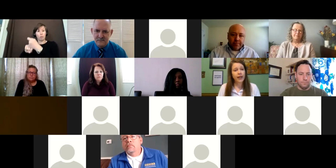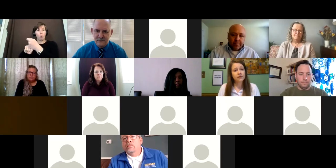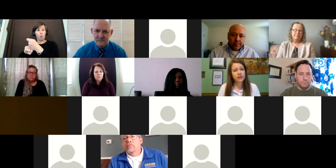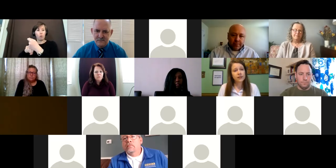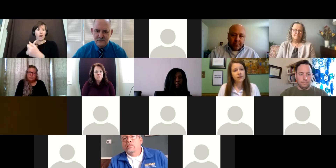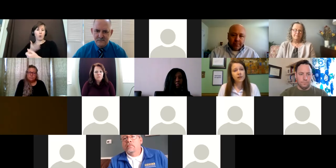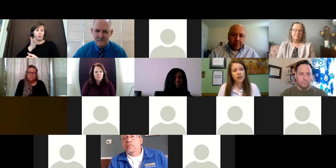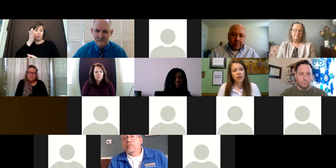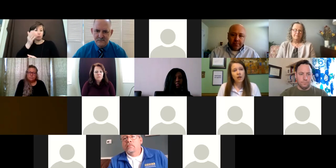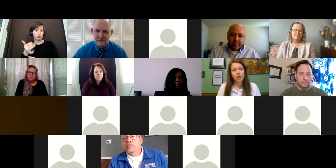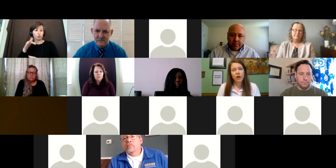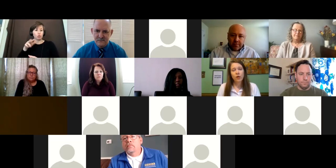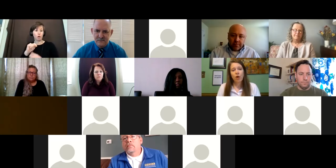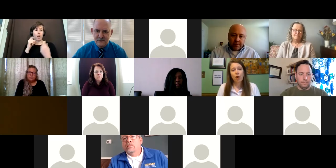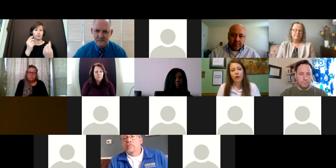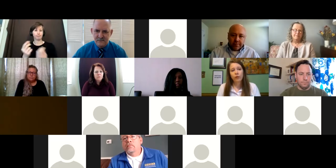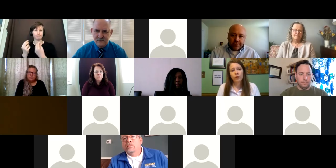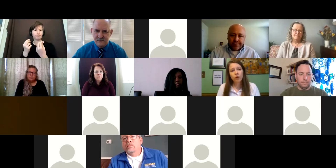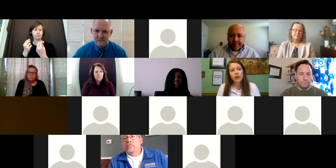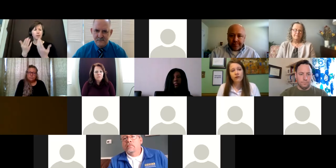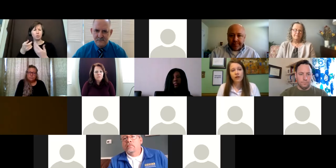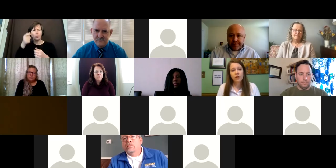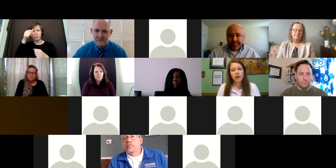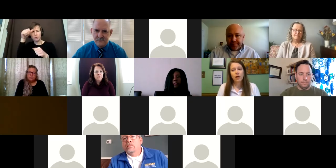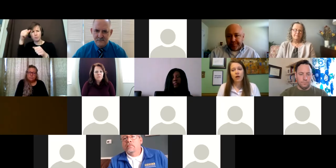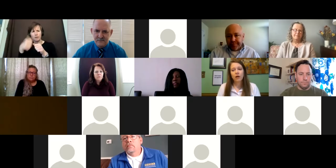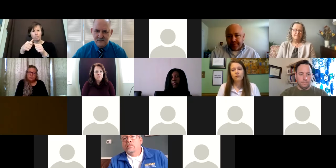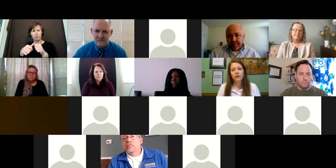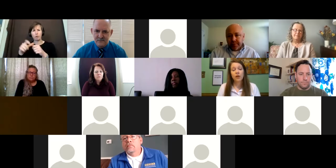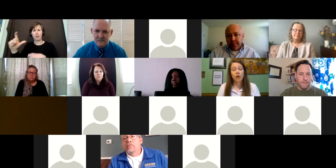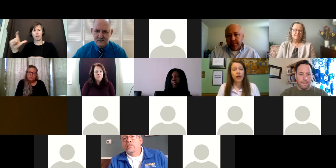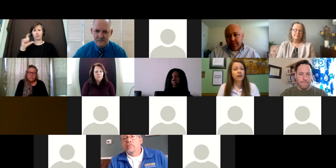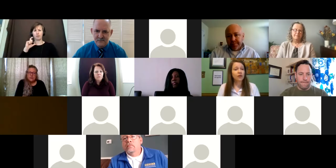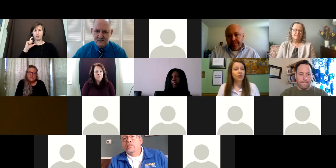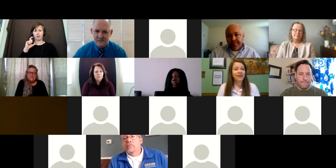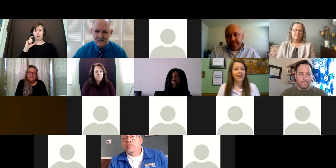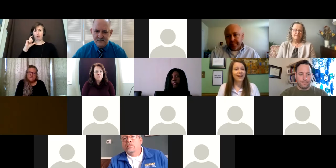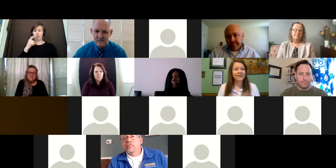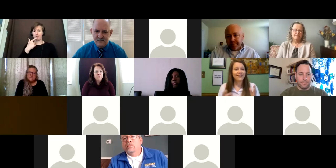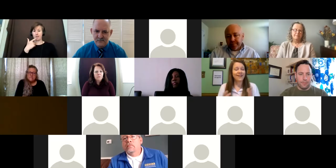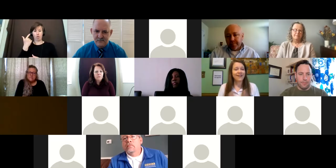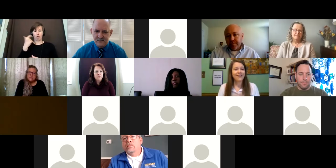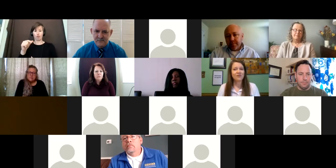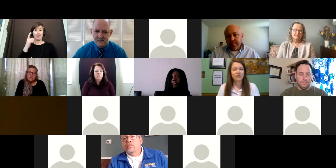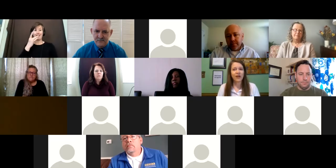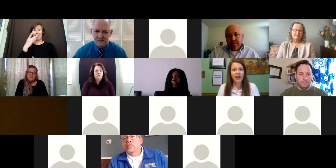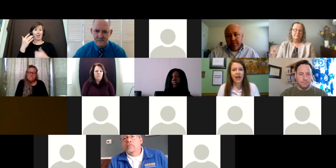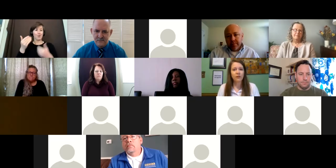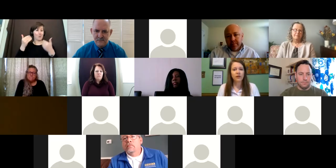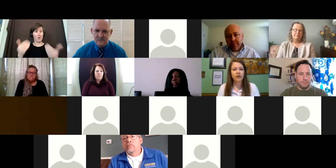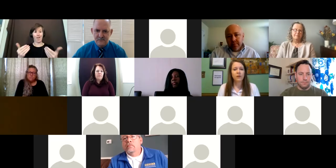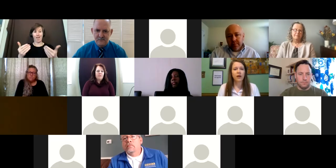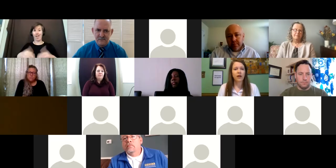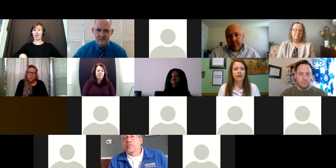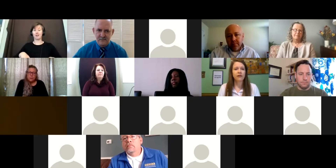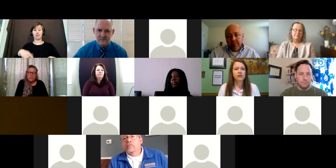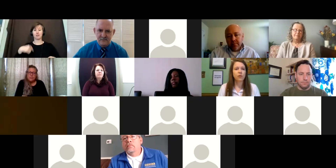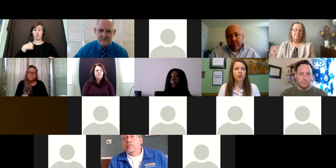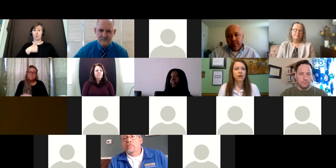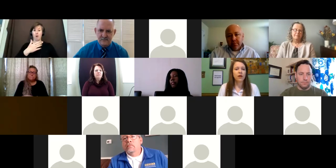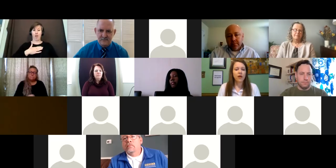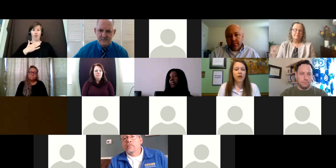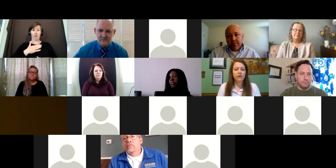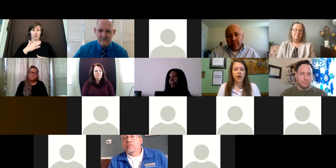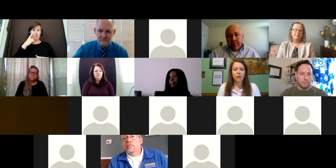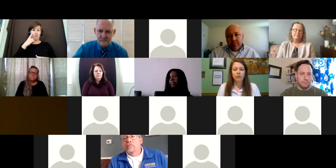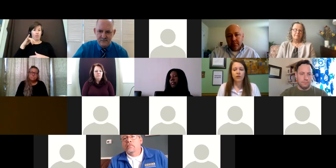grant activities. You might recall that we were given the go ahead, the green light. We're very happy about having